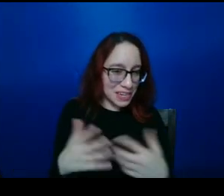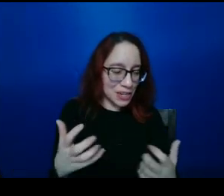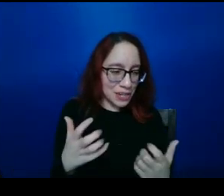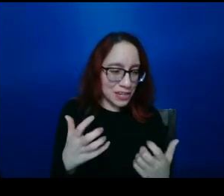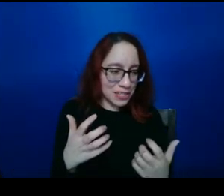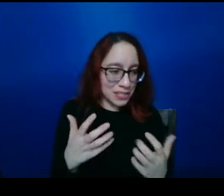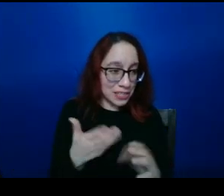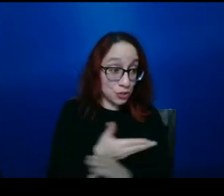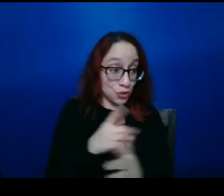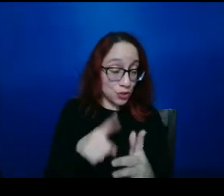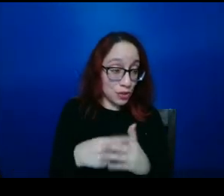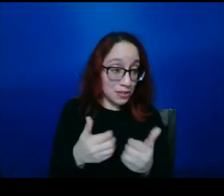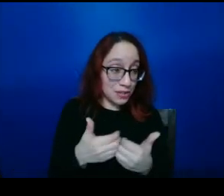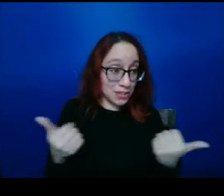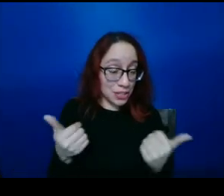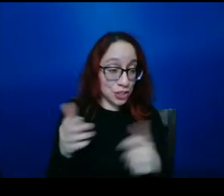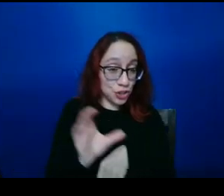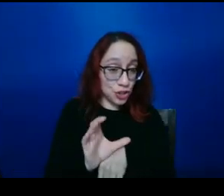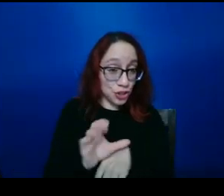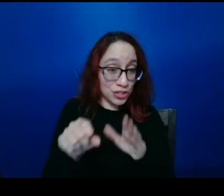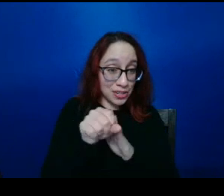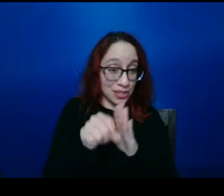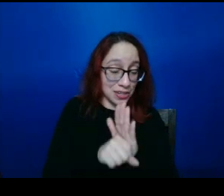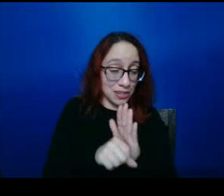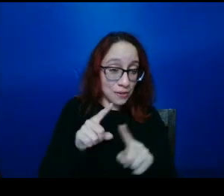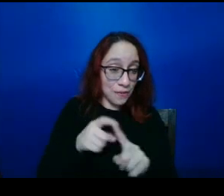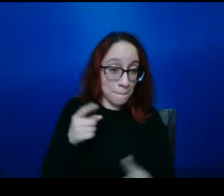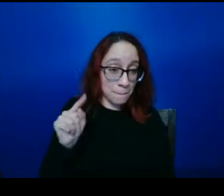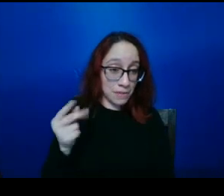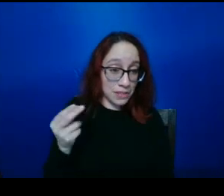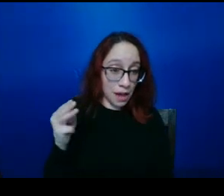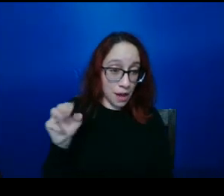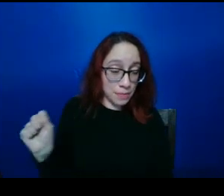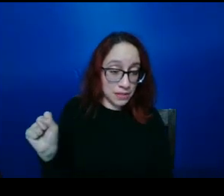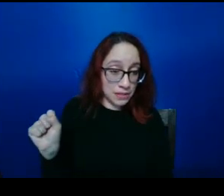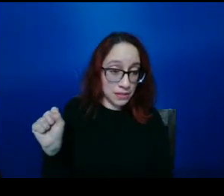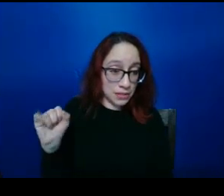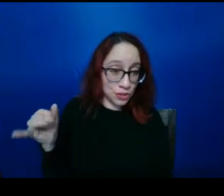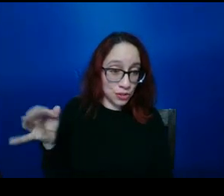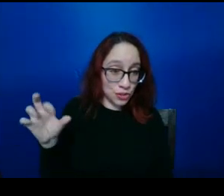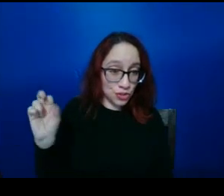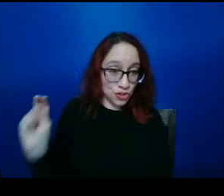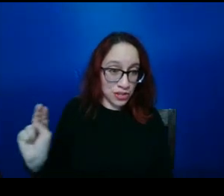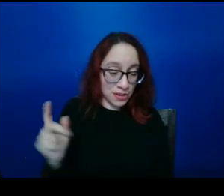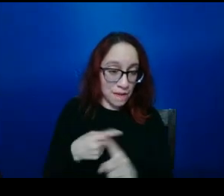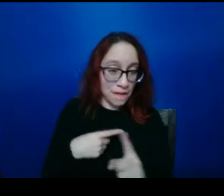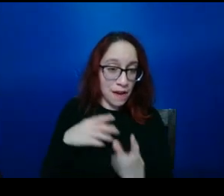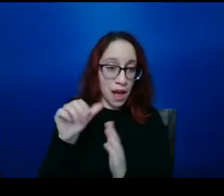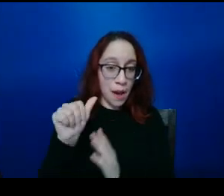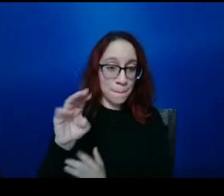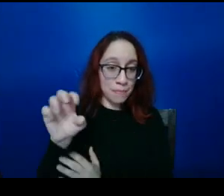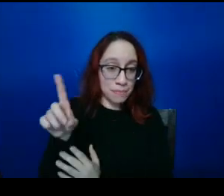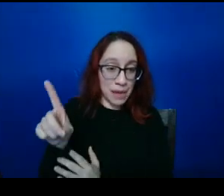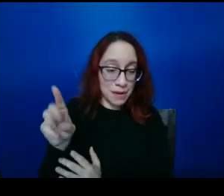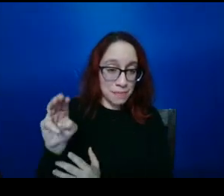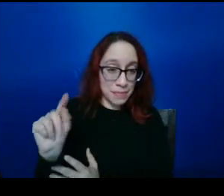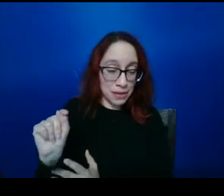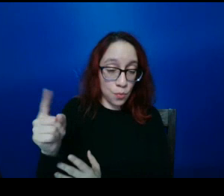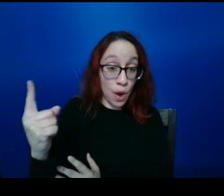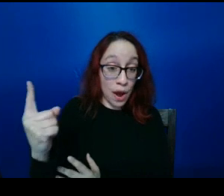premise this with the separation of church and state comes from Thomas Jefferson. Jefferson's quote in relation to Amendment 1 in the Constitution.